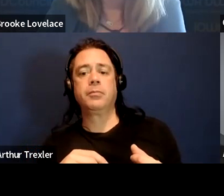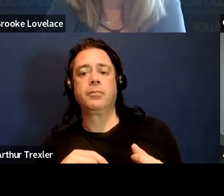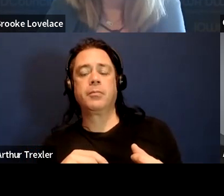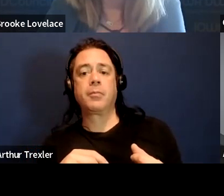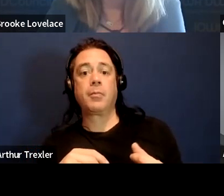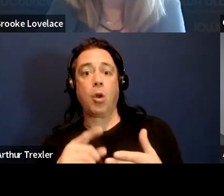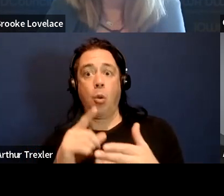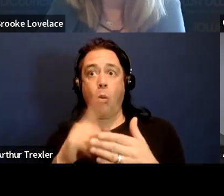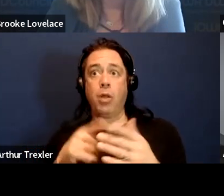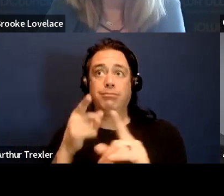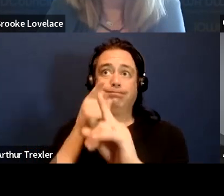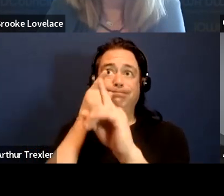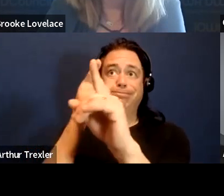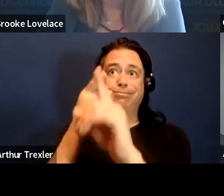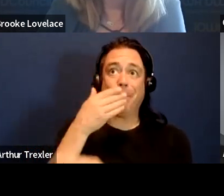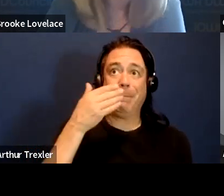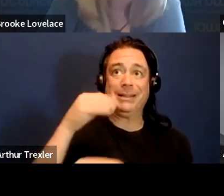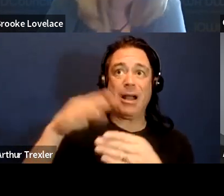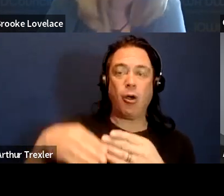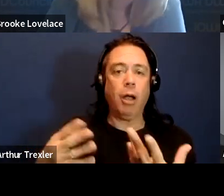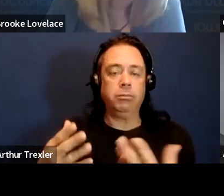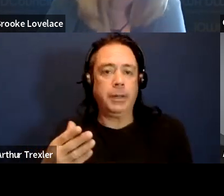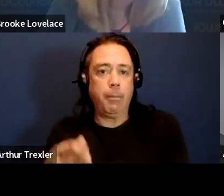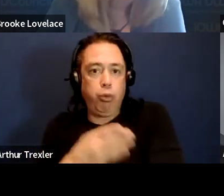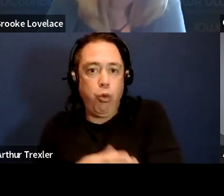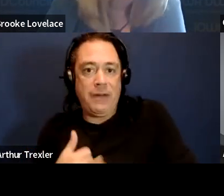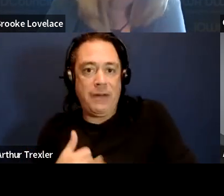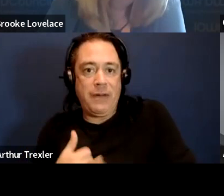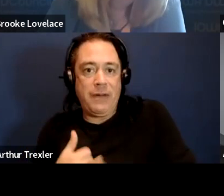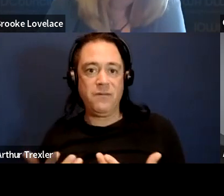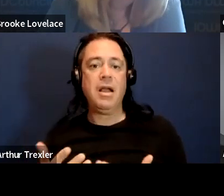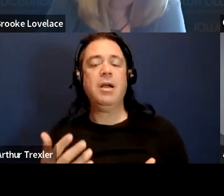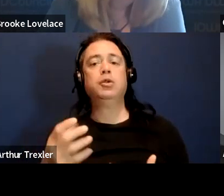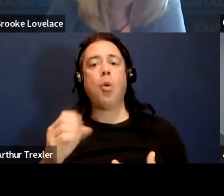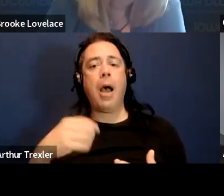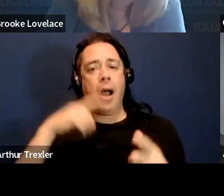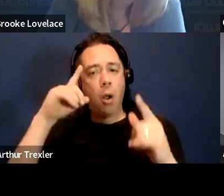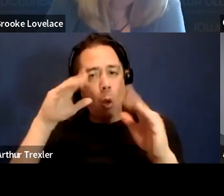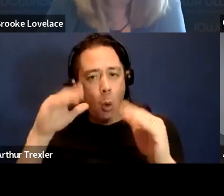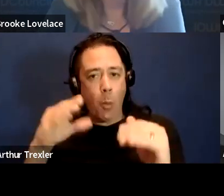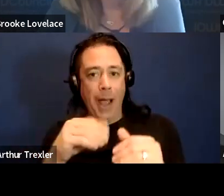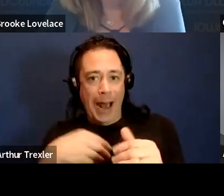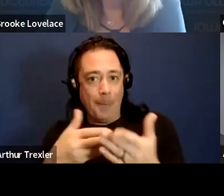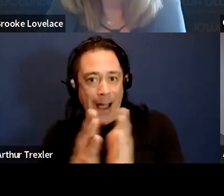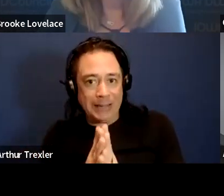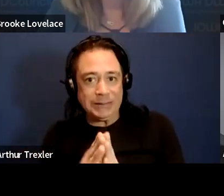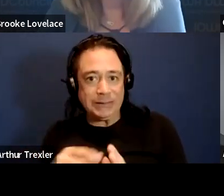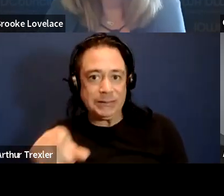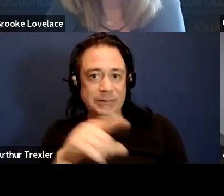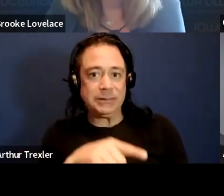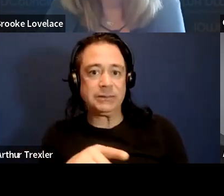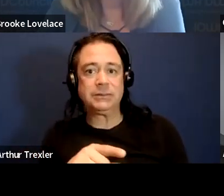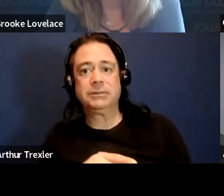desired outcome is to improve lives. And I'm just hoping and asking, I guess, also